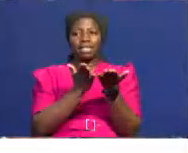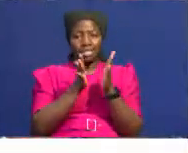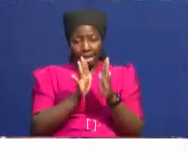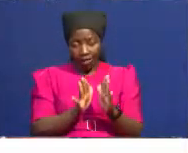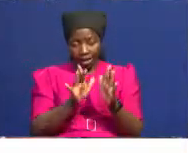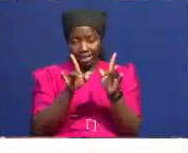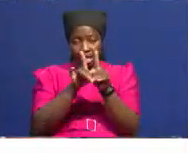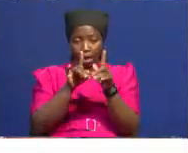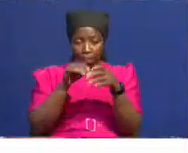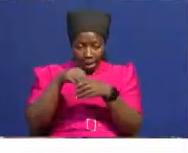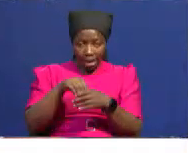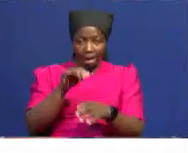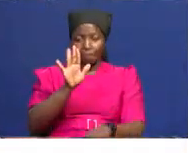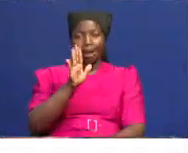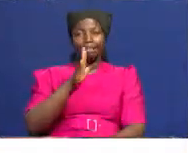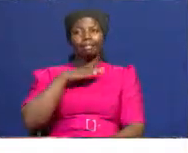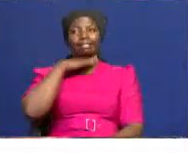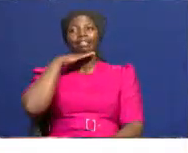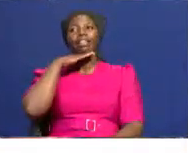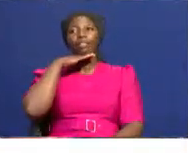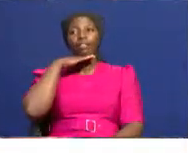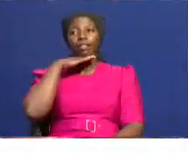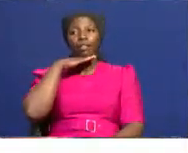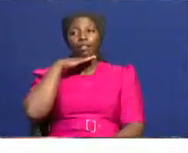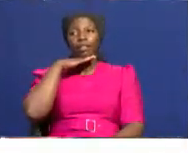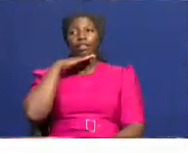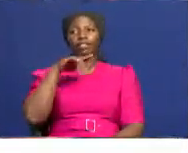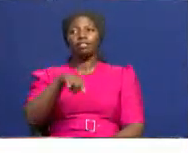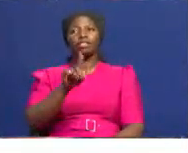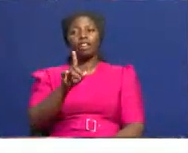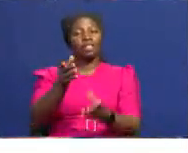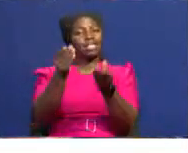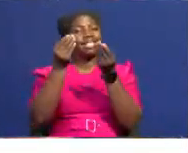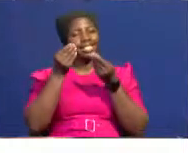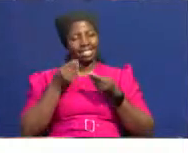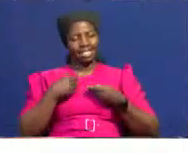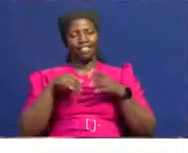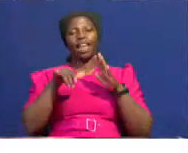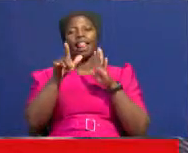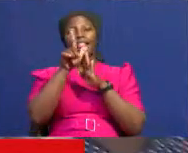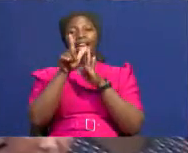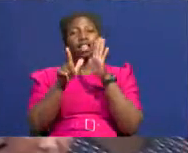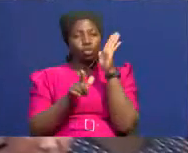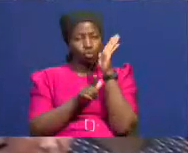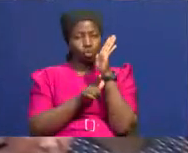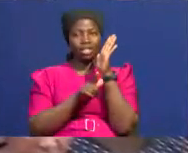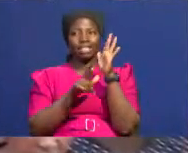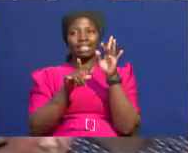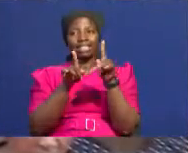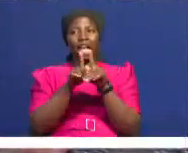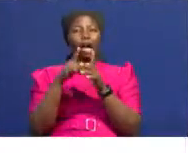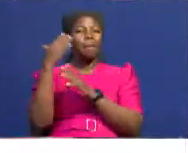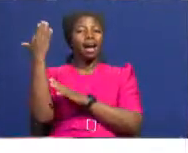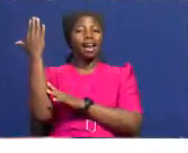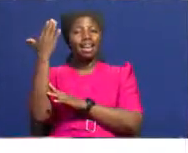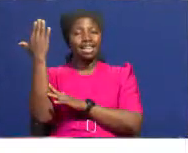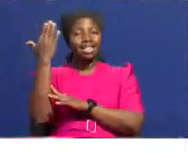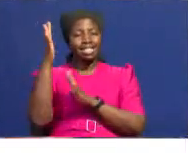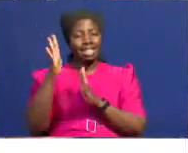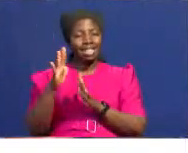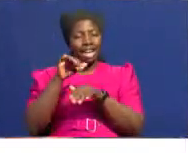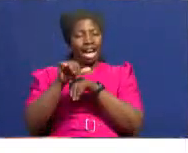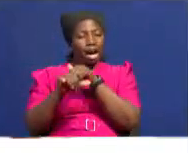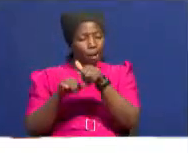Even in his death, he is giving us lessons and lectures